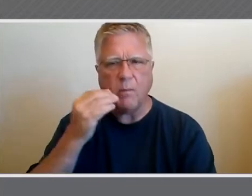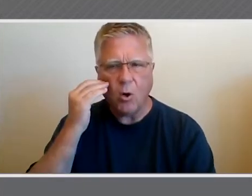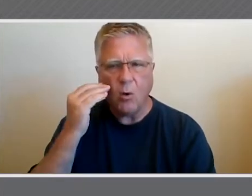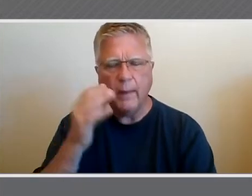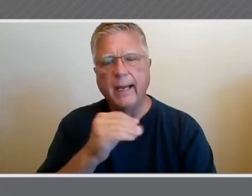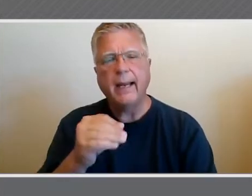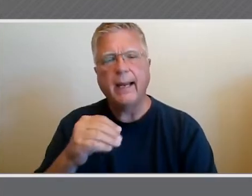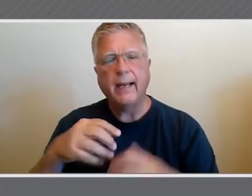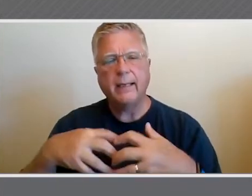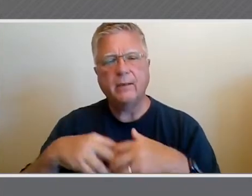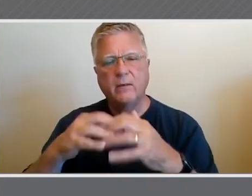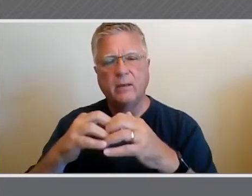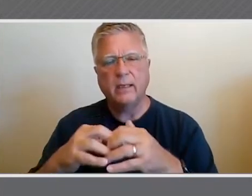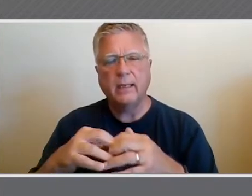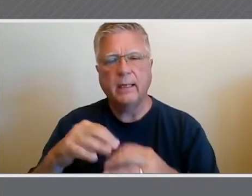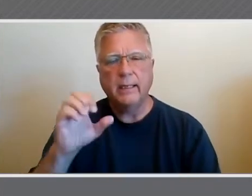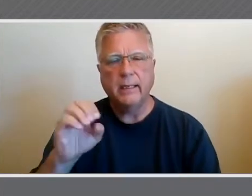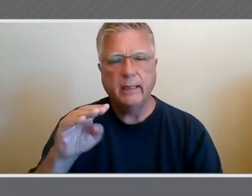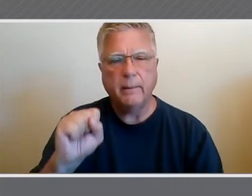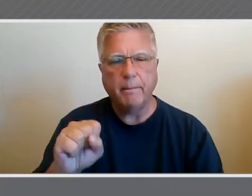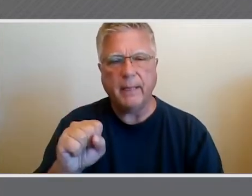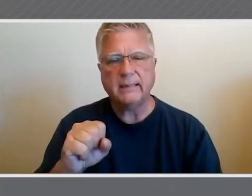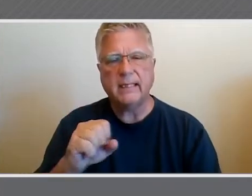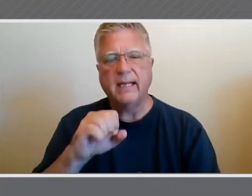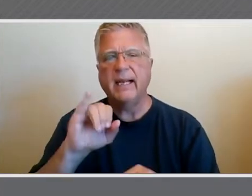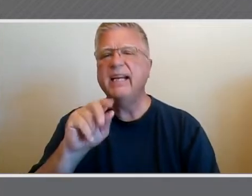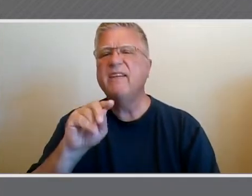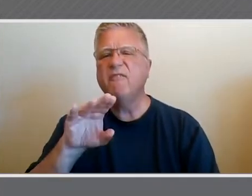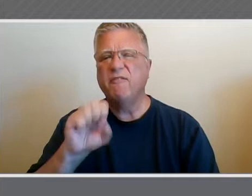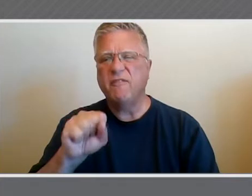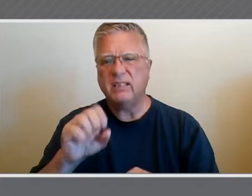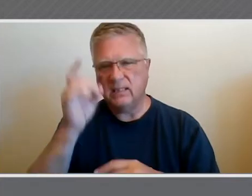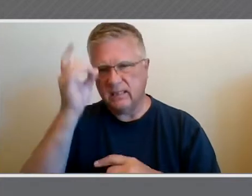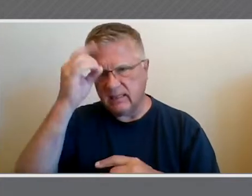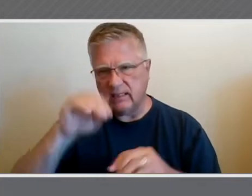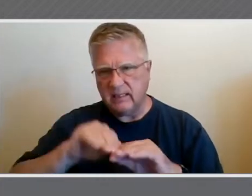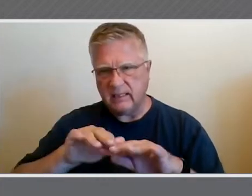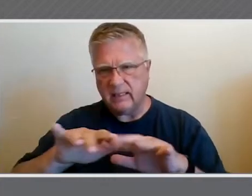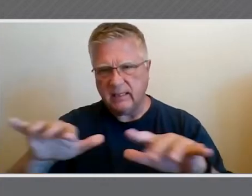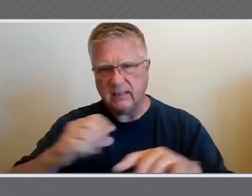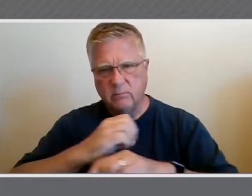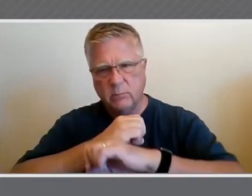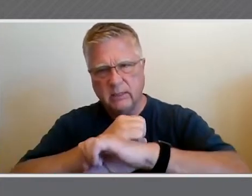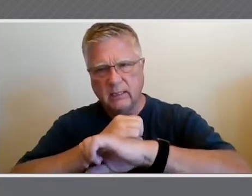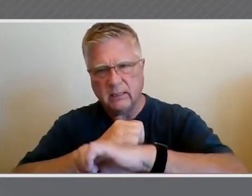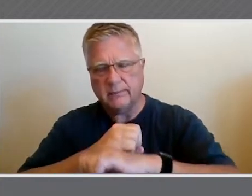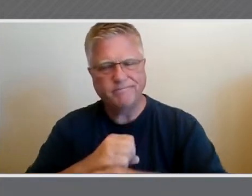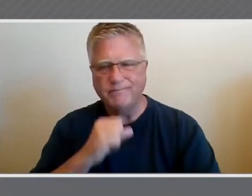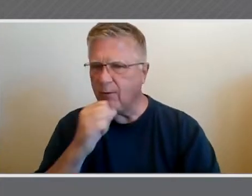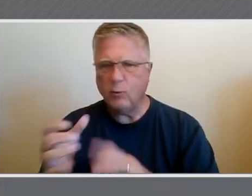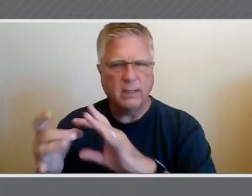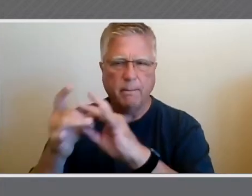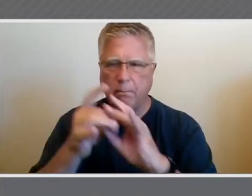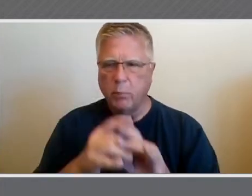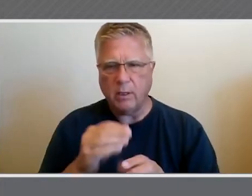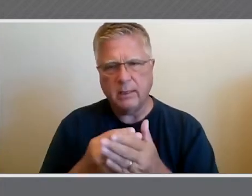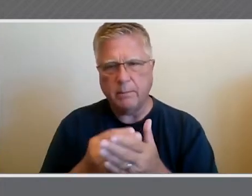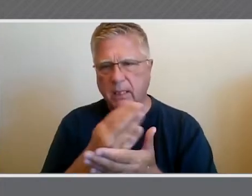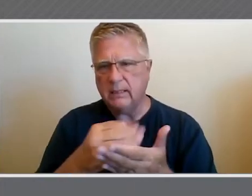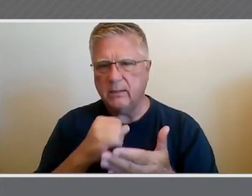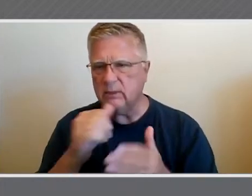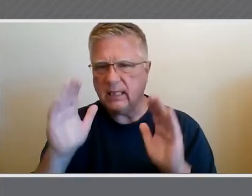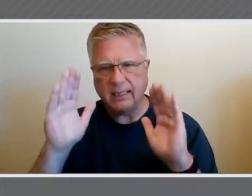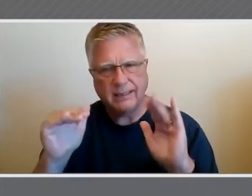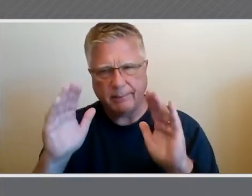EMS infectious disease unit. So these were all unexpected and unanticipated costs. They weren't part of the budget. So what did we